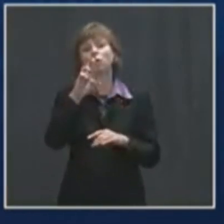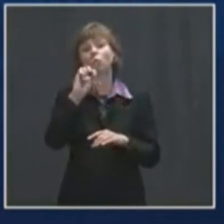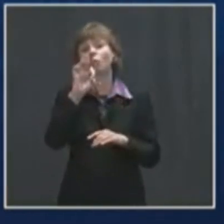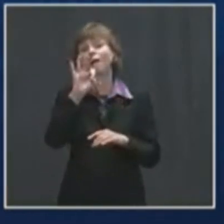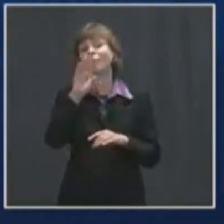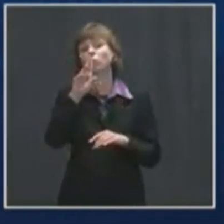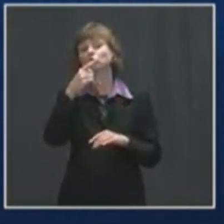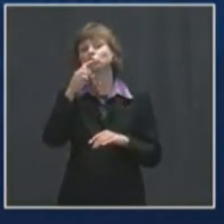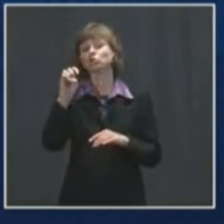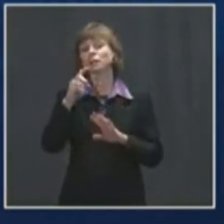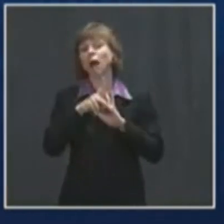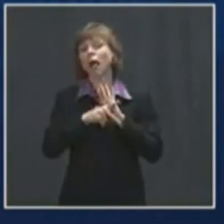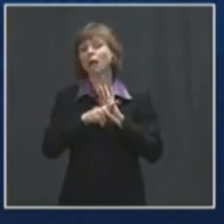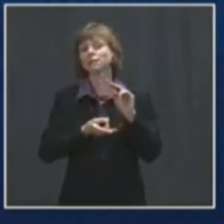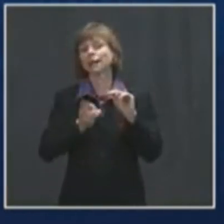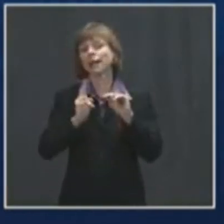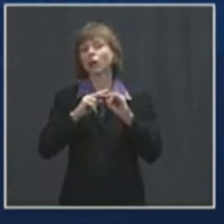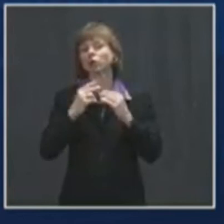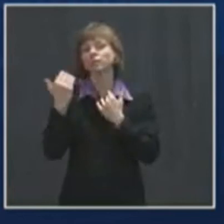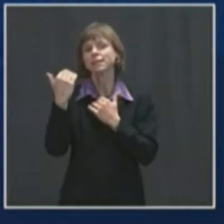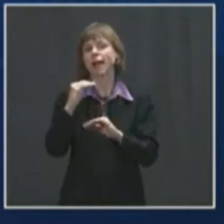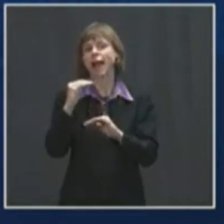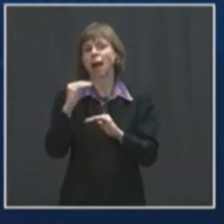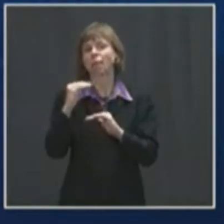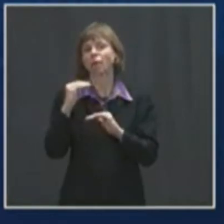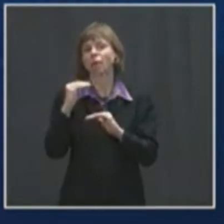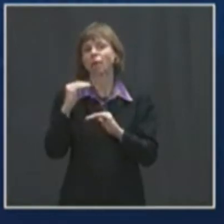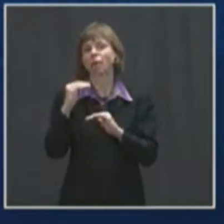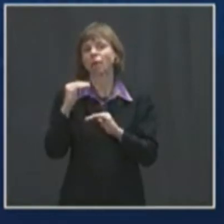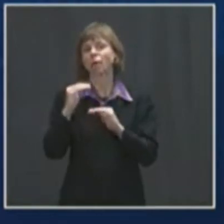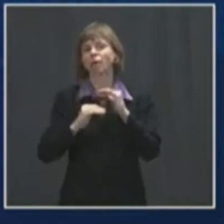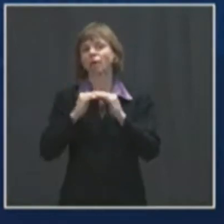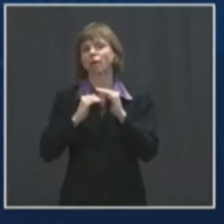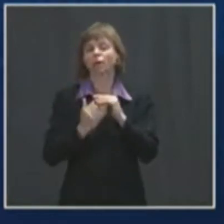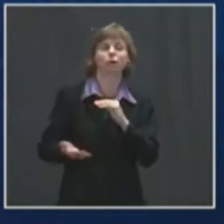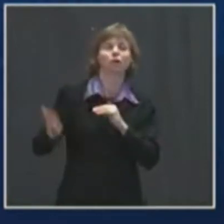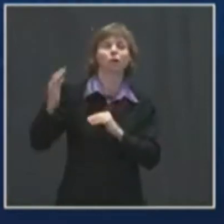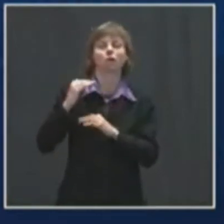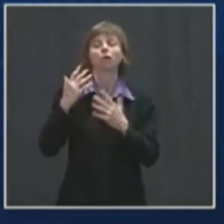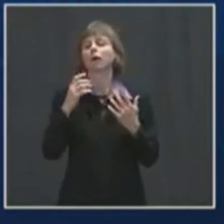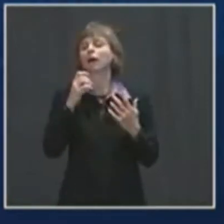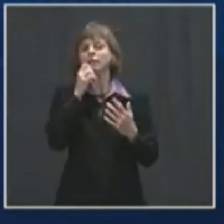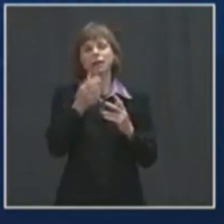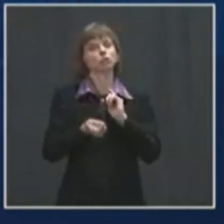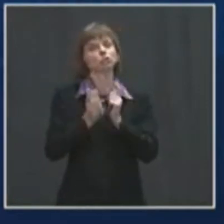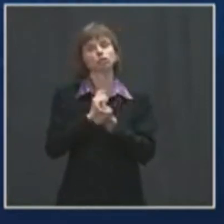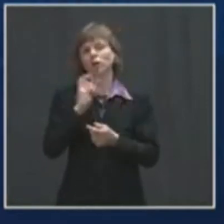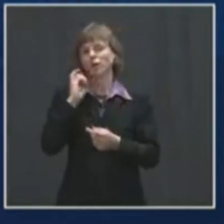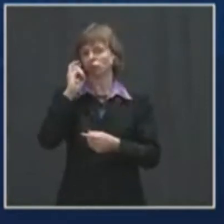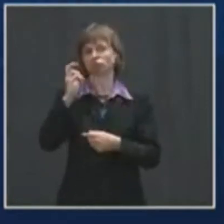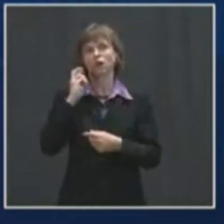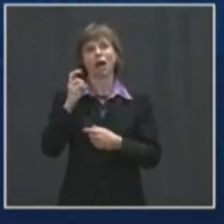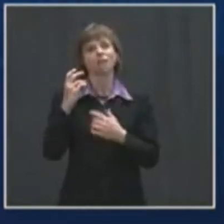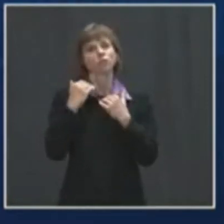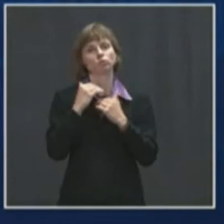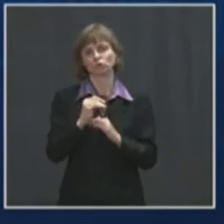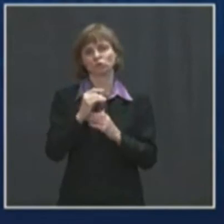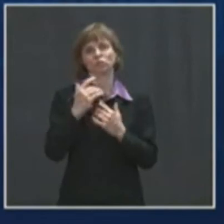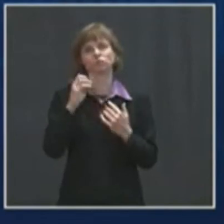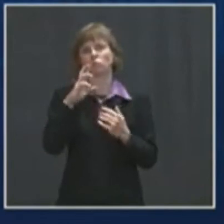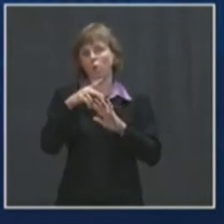It doesn't change what our travel restrictions or our travel policies are. And of course, those are put in place to keep the American